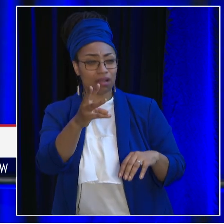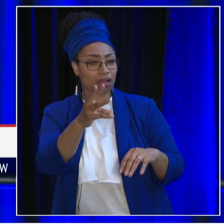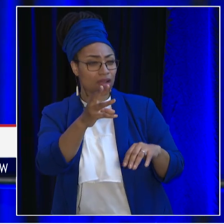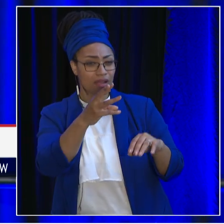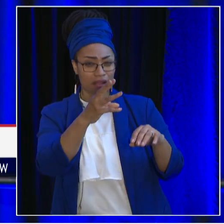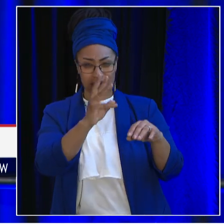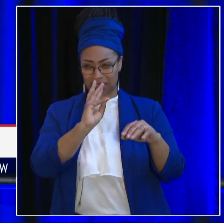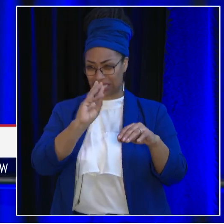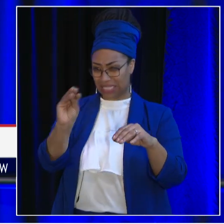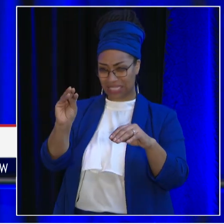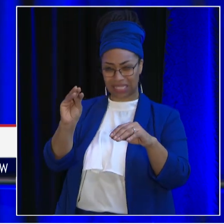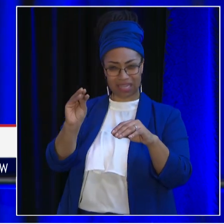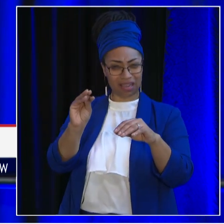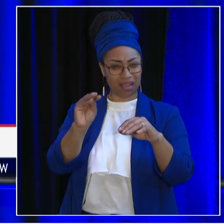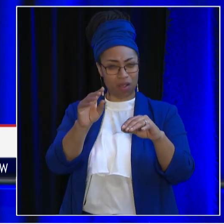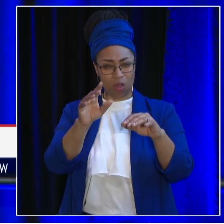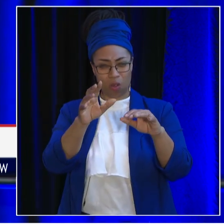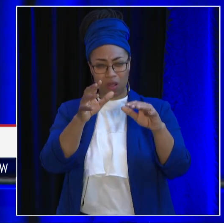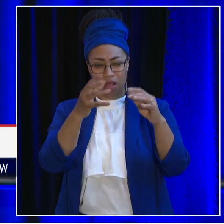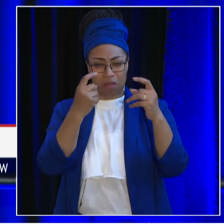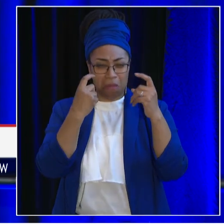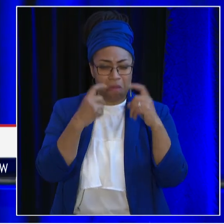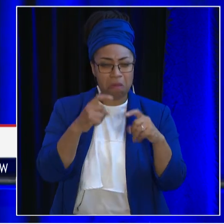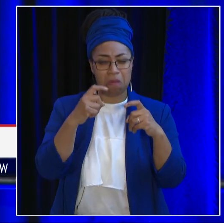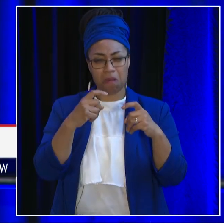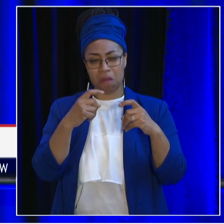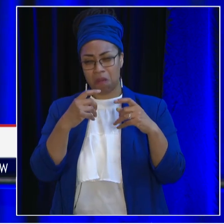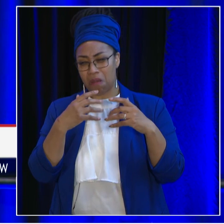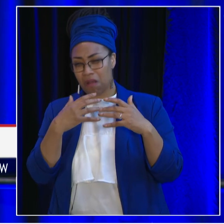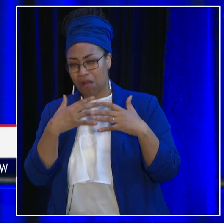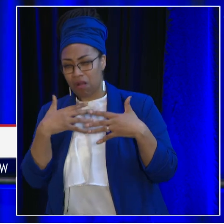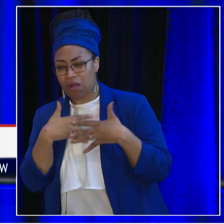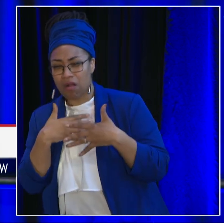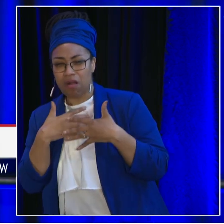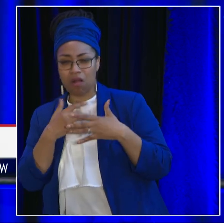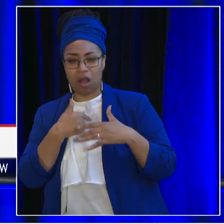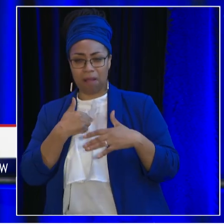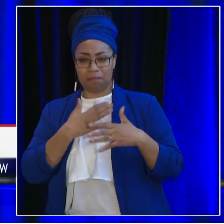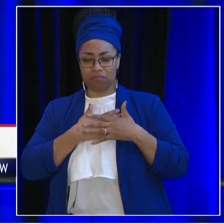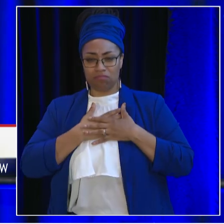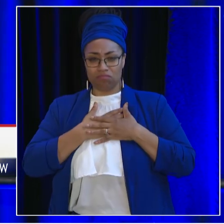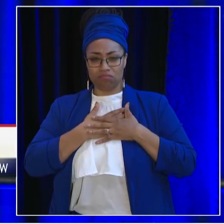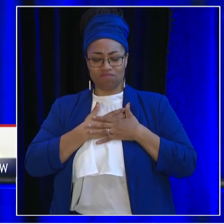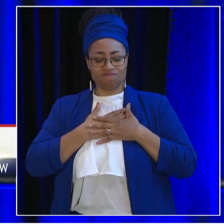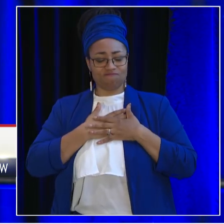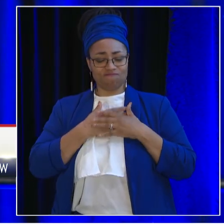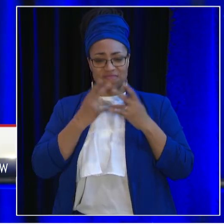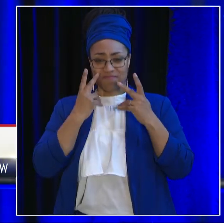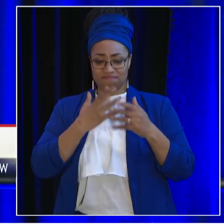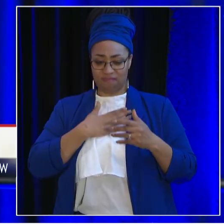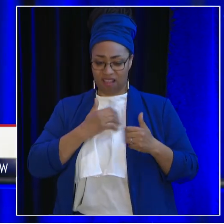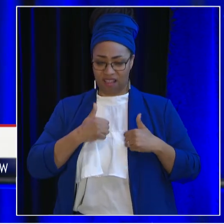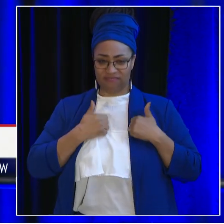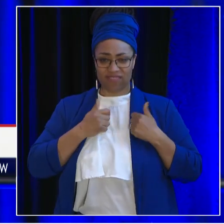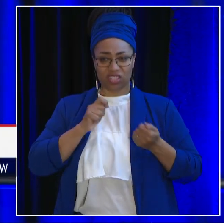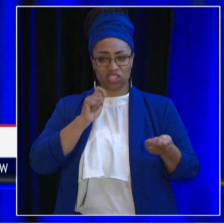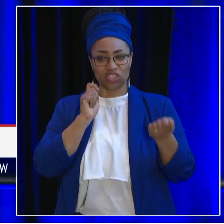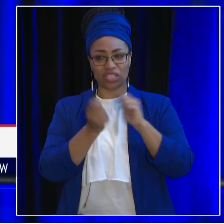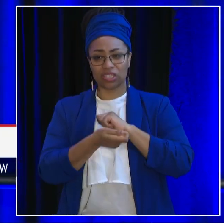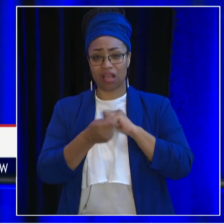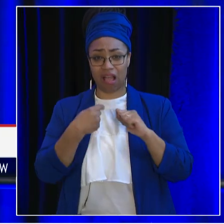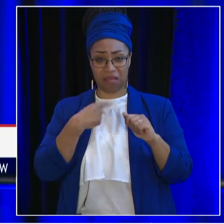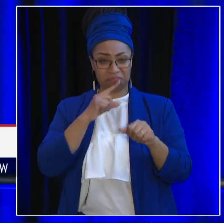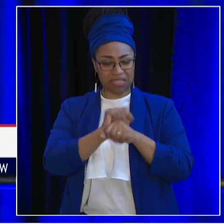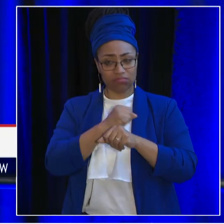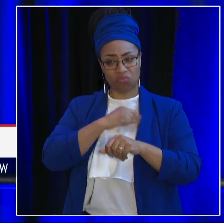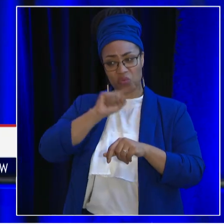who were shot and killed for no reason completely changed my life. I remember I ran back to the hotel room that night and I was crying. I called my